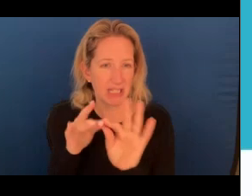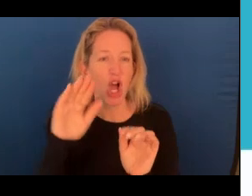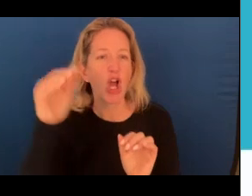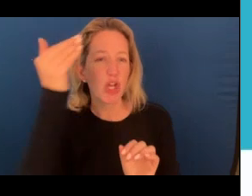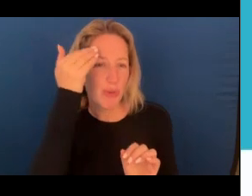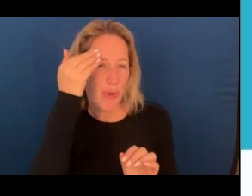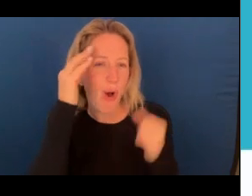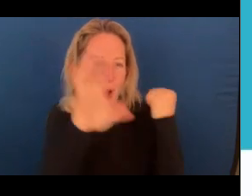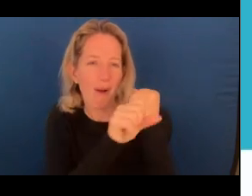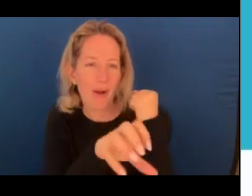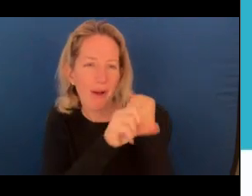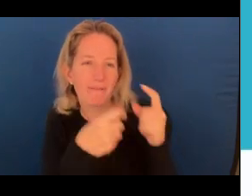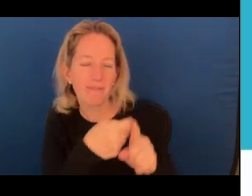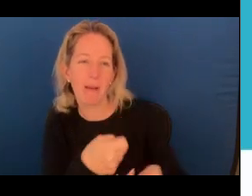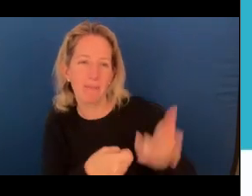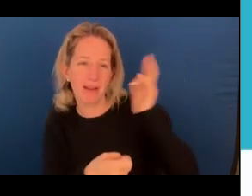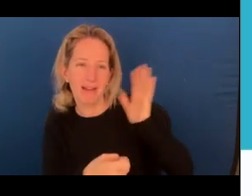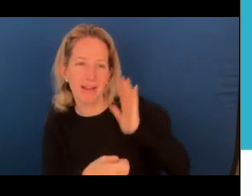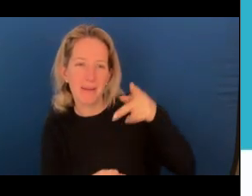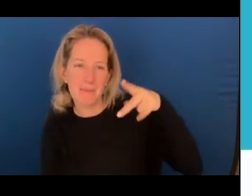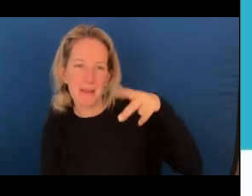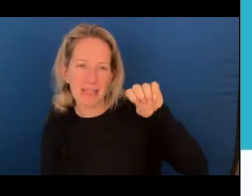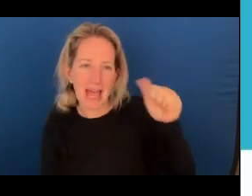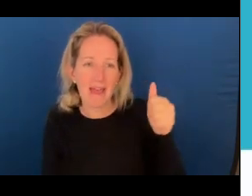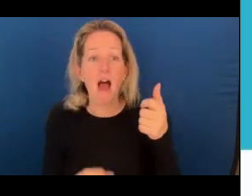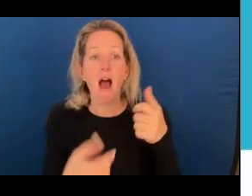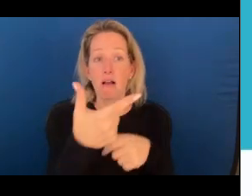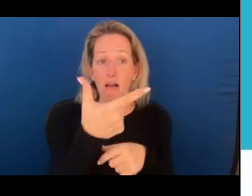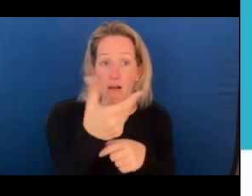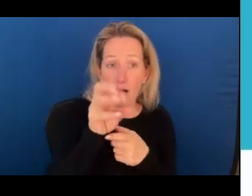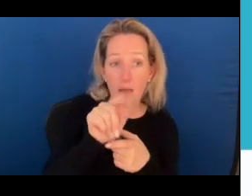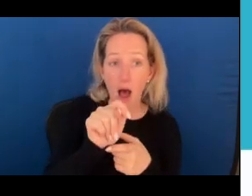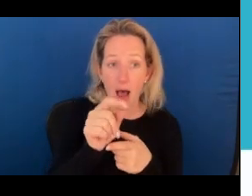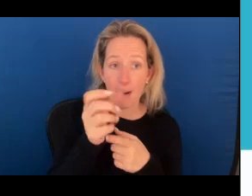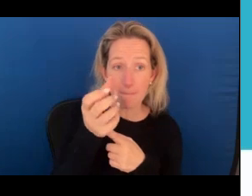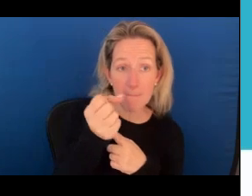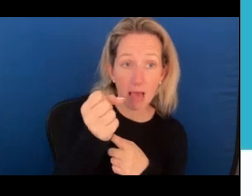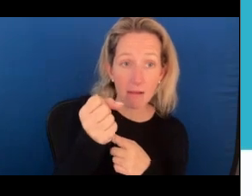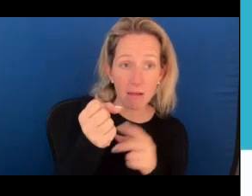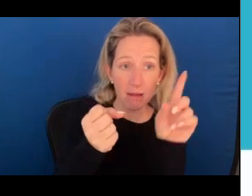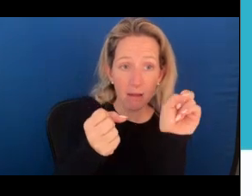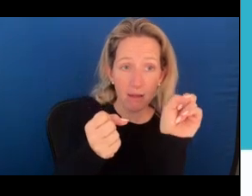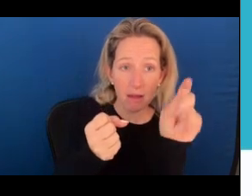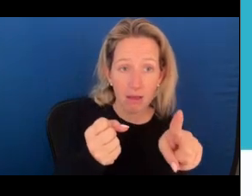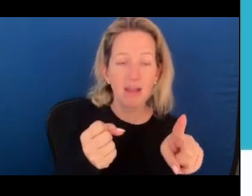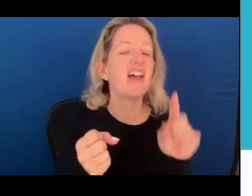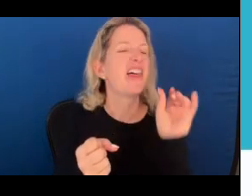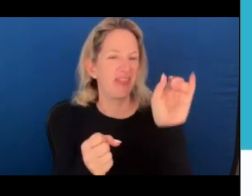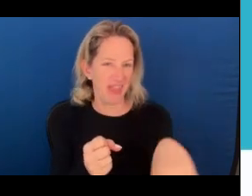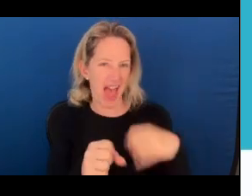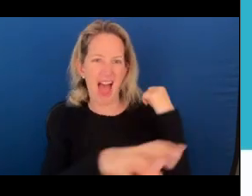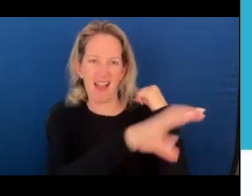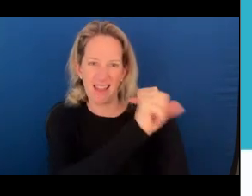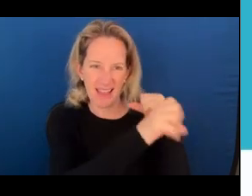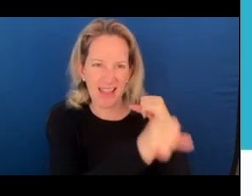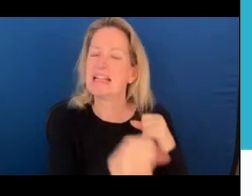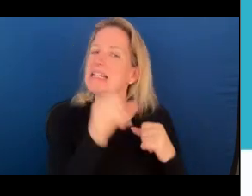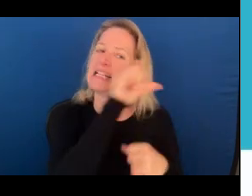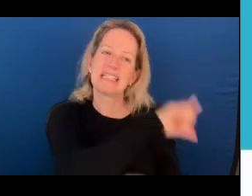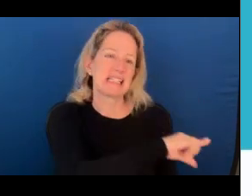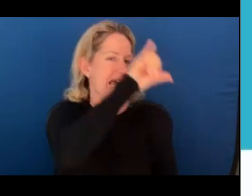myself, but if you remember the Got Milk PSA campaign, Got Milk, Take Care Cape Cod. It's simple shifts in our behaviors that